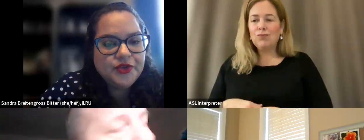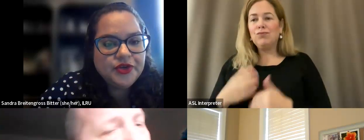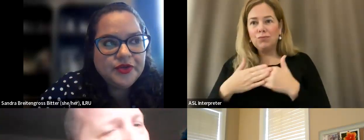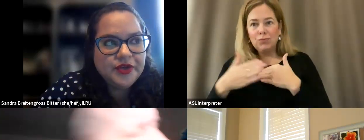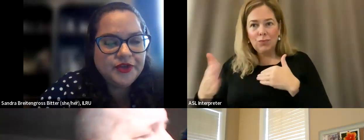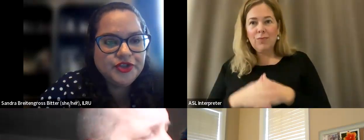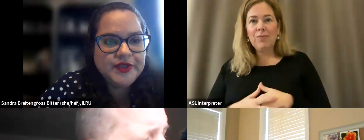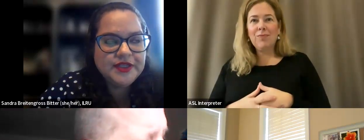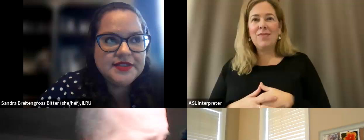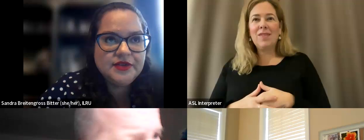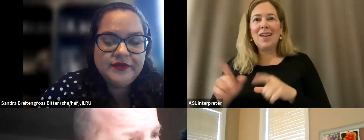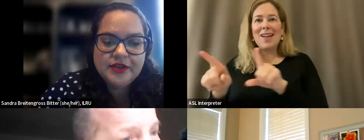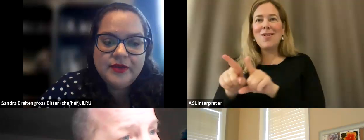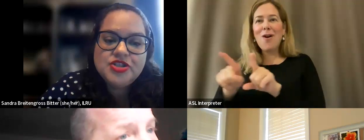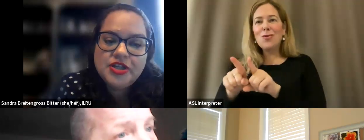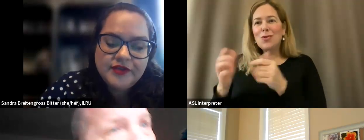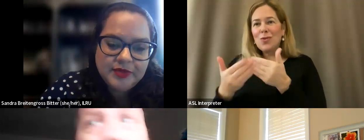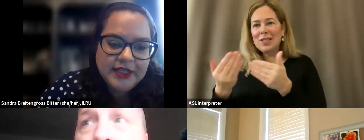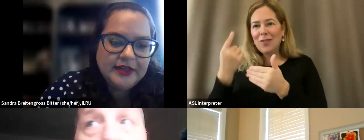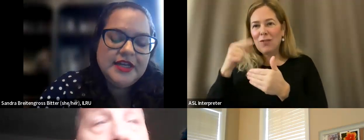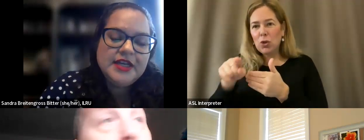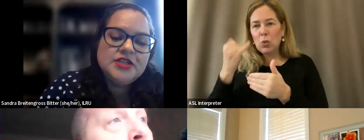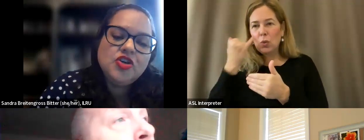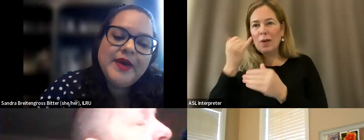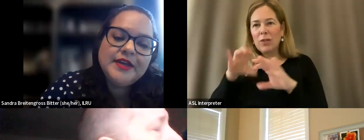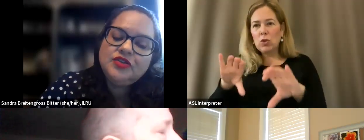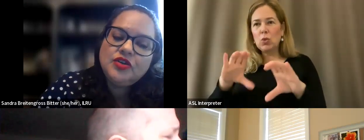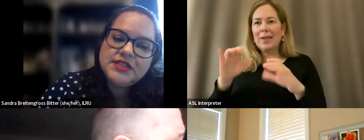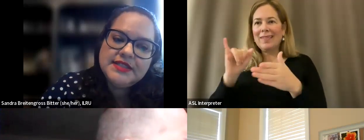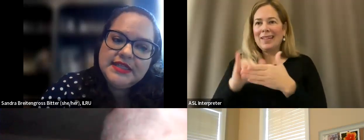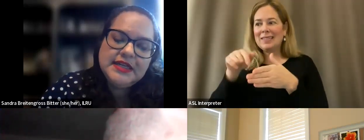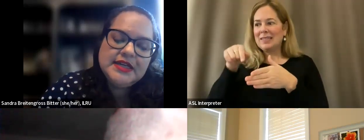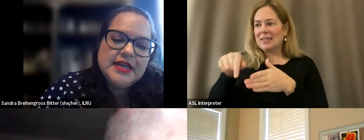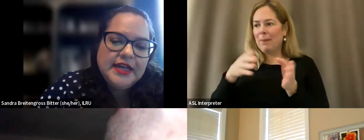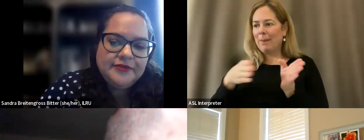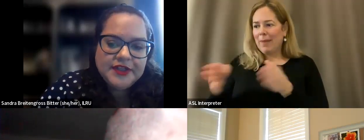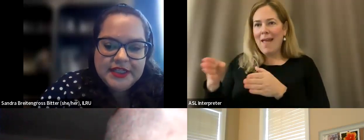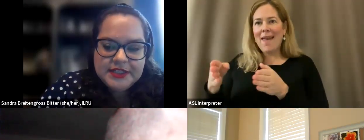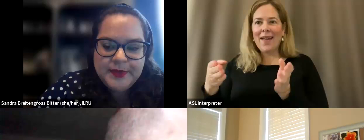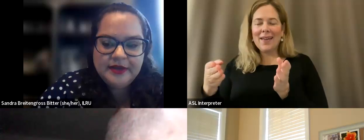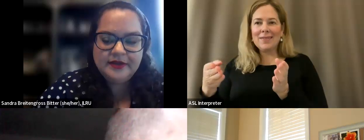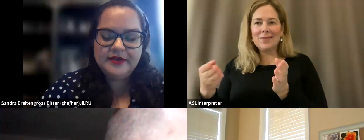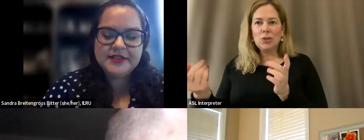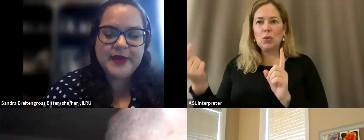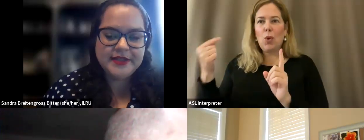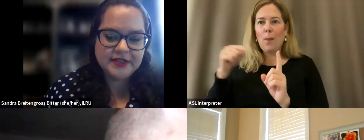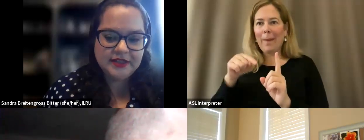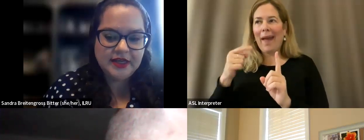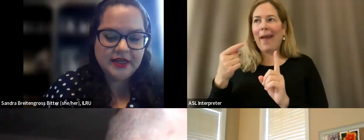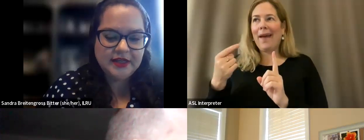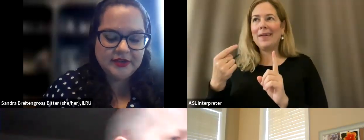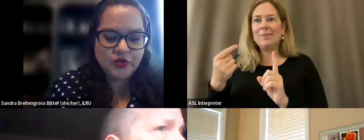if you're doing the SILC evaluation of the plan to go back and look to see if funding is being